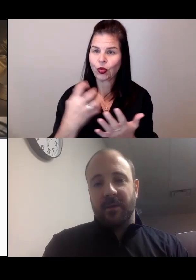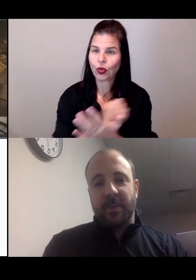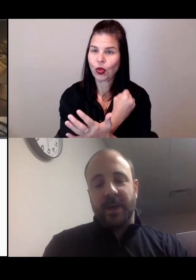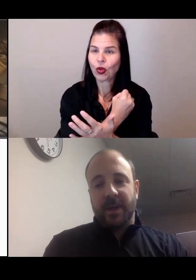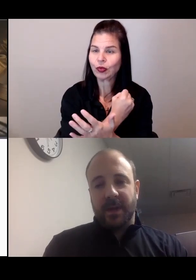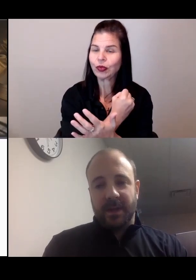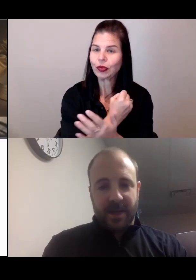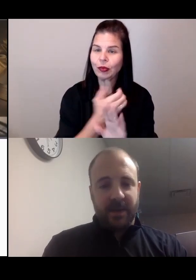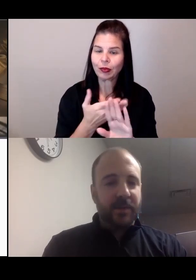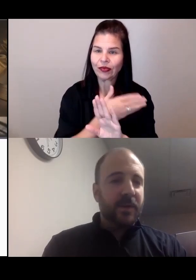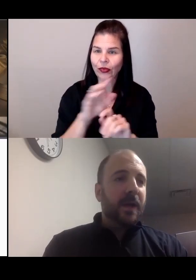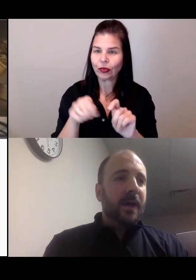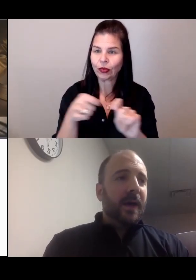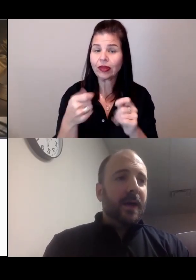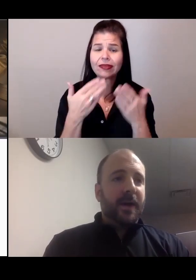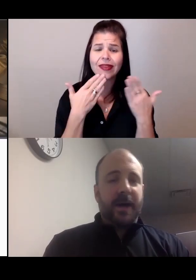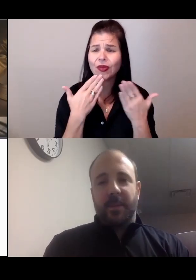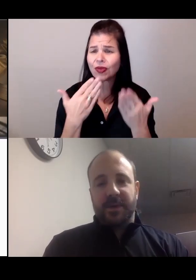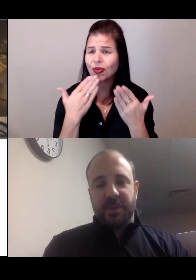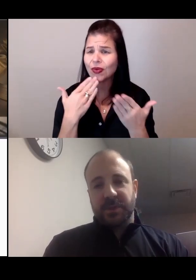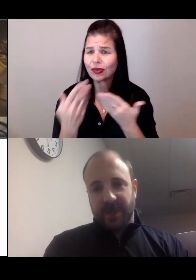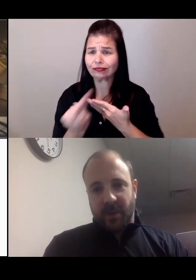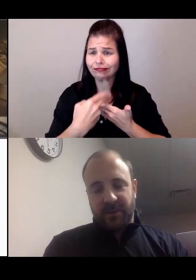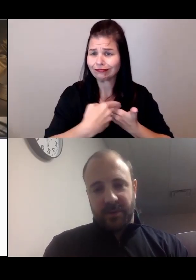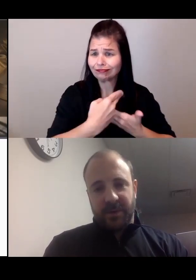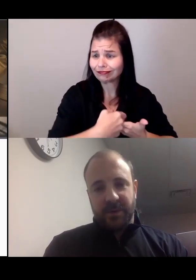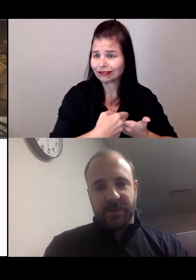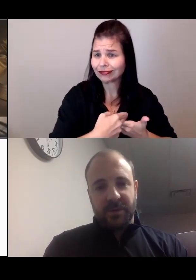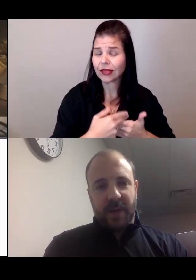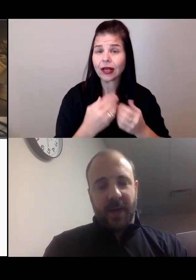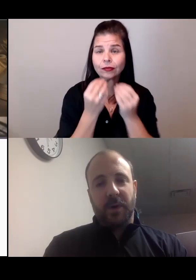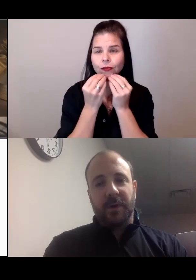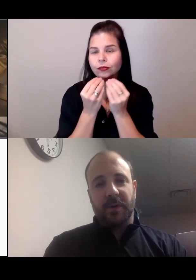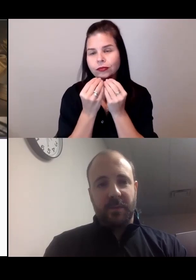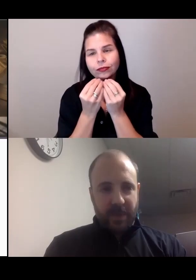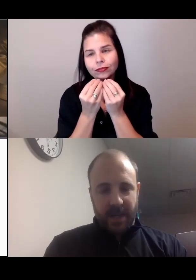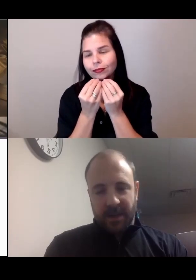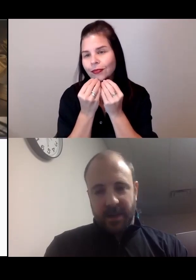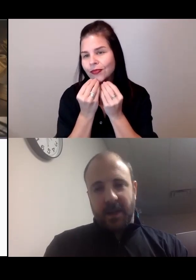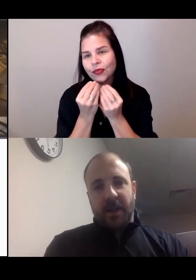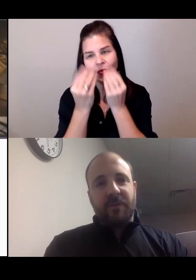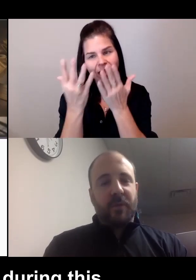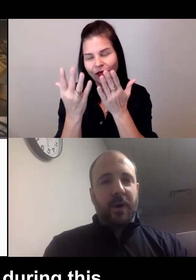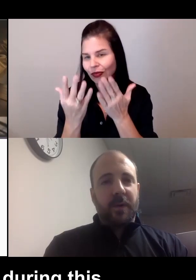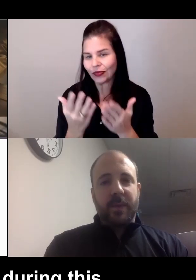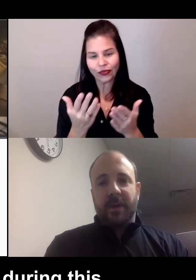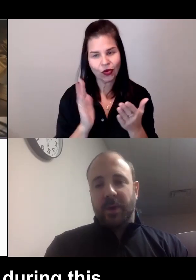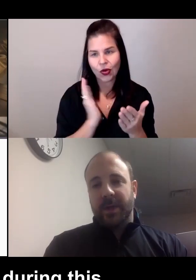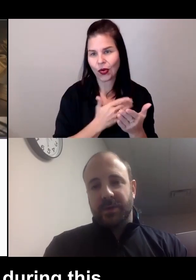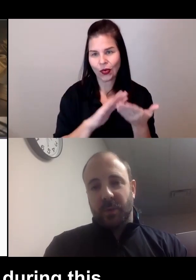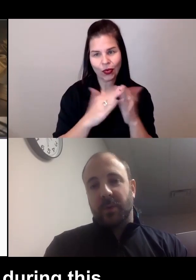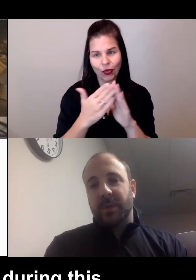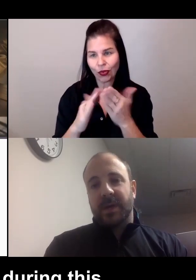thank everybody in attendance. And I am especially grateful to our community for